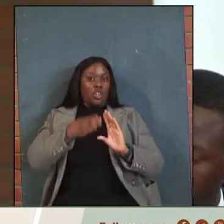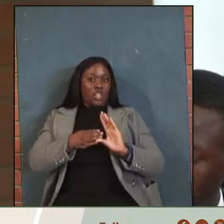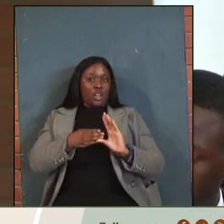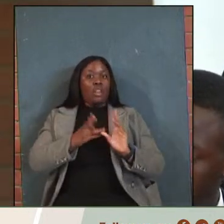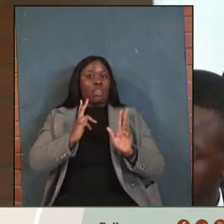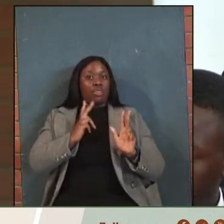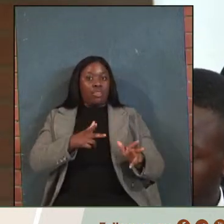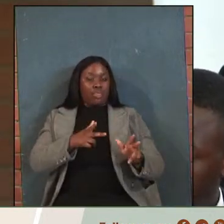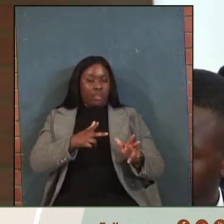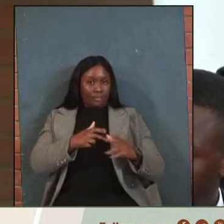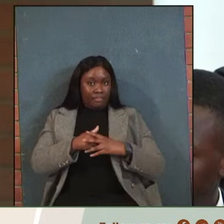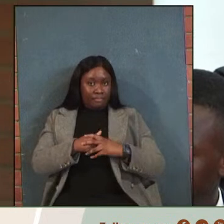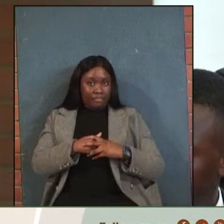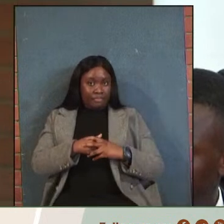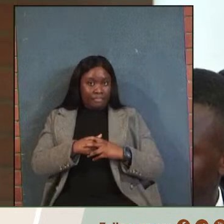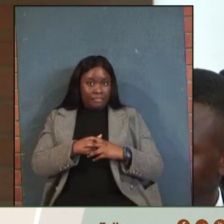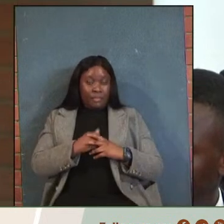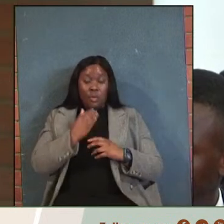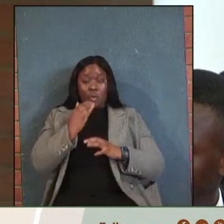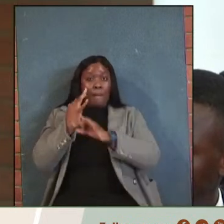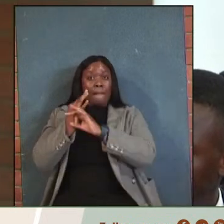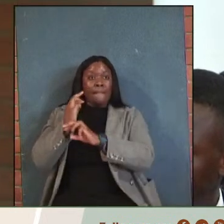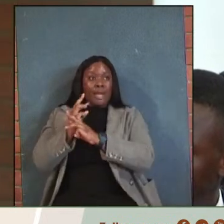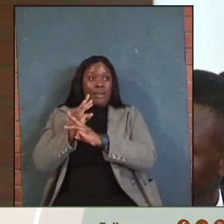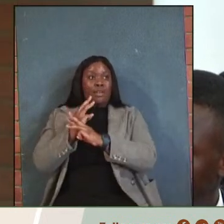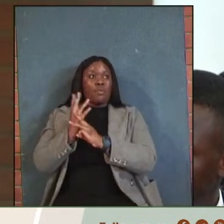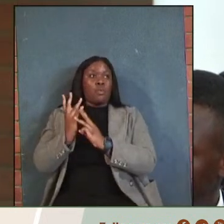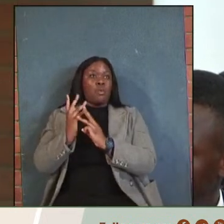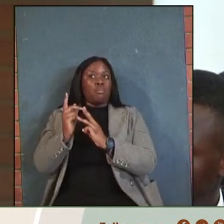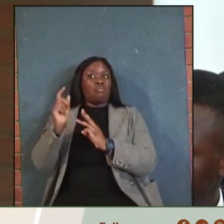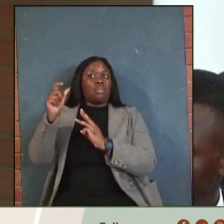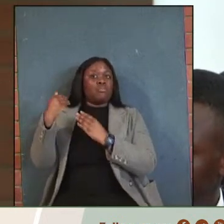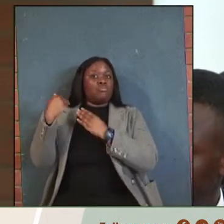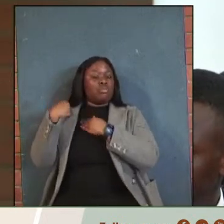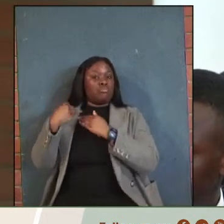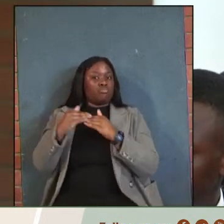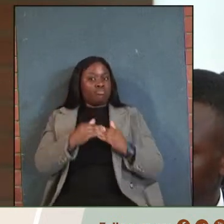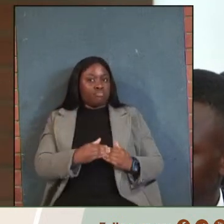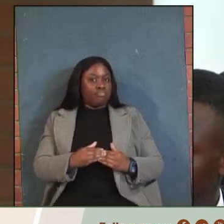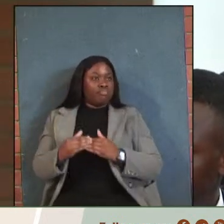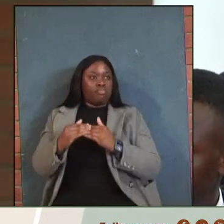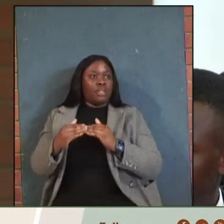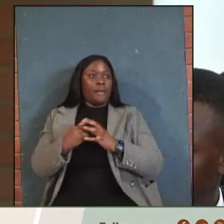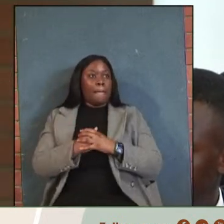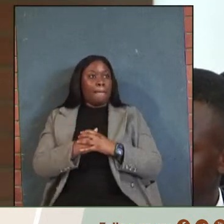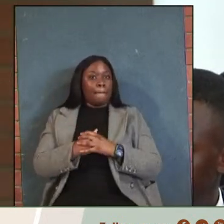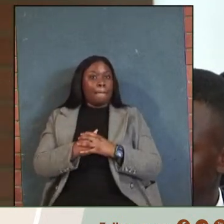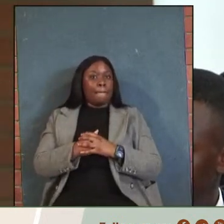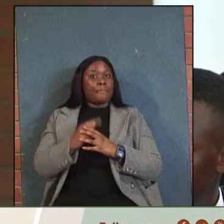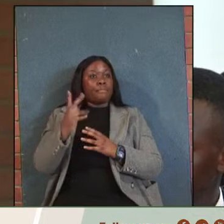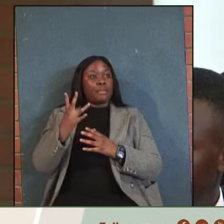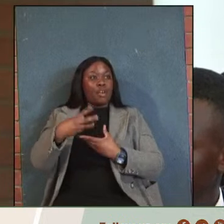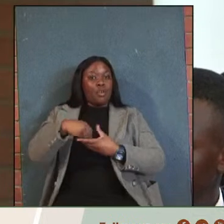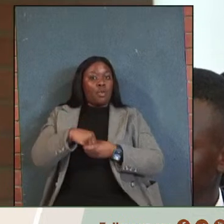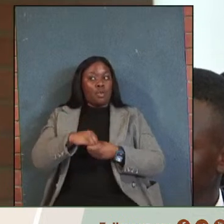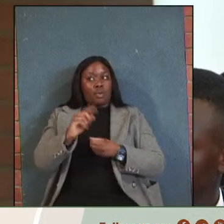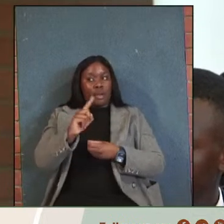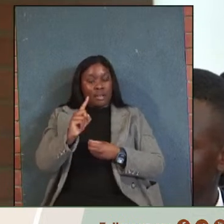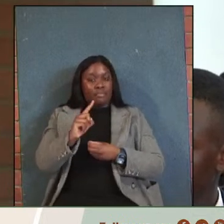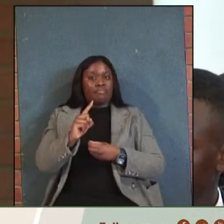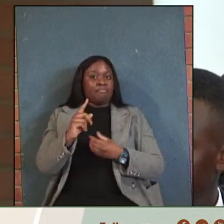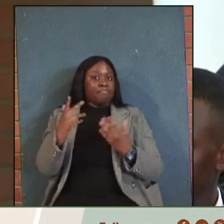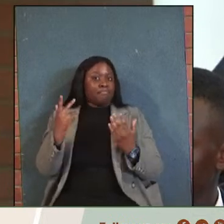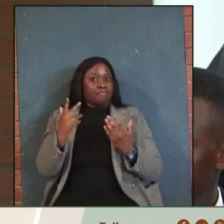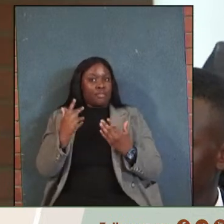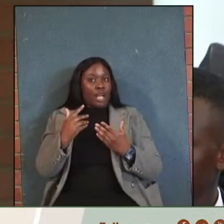or children, especially by a parent or a caregiver. Child abuse may include any act or failure